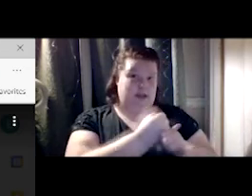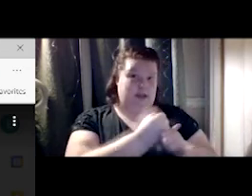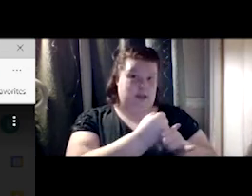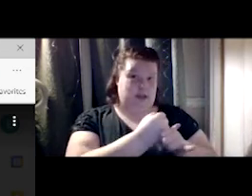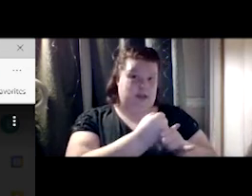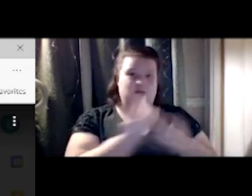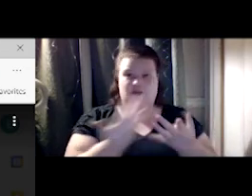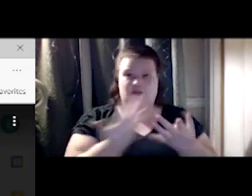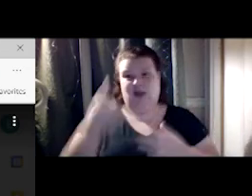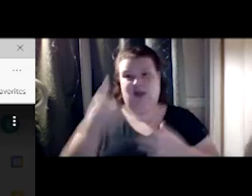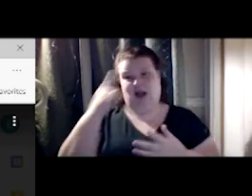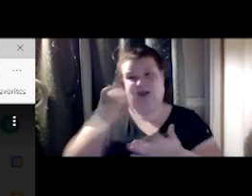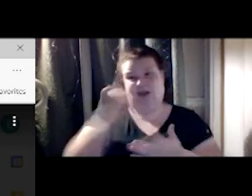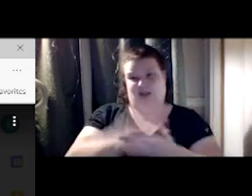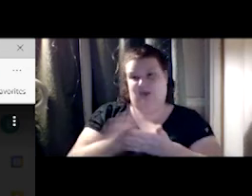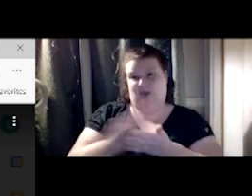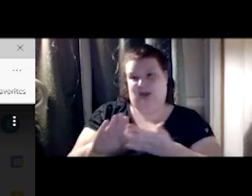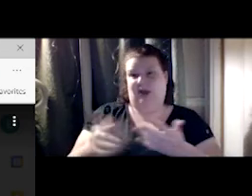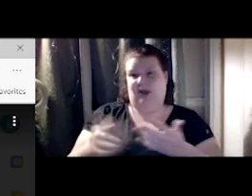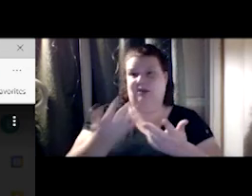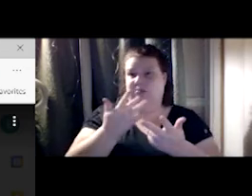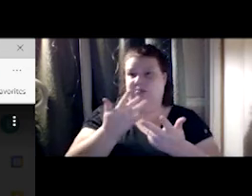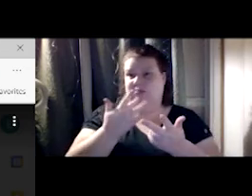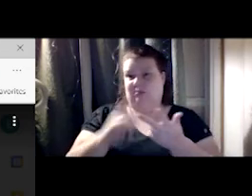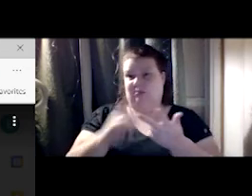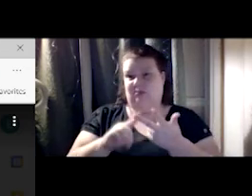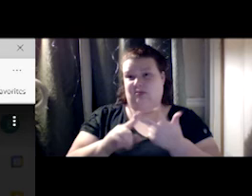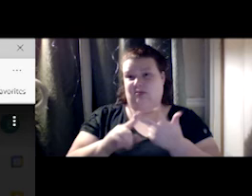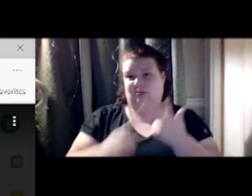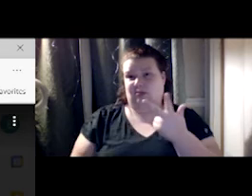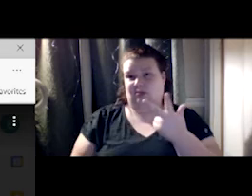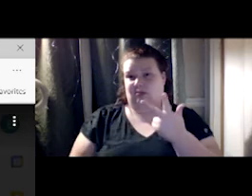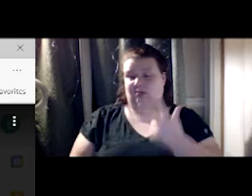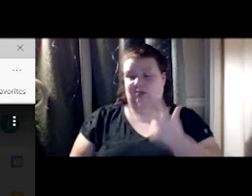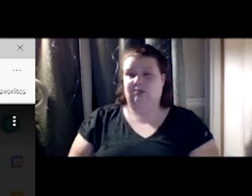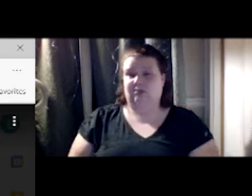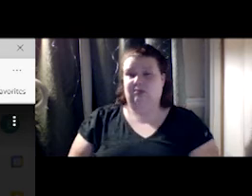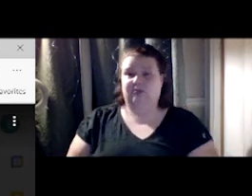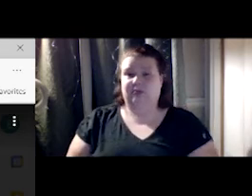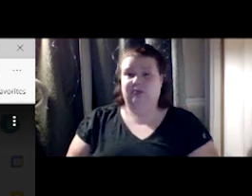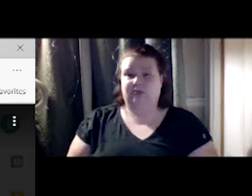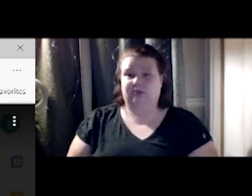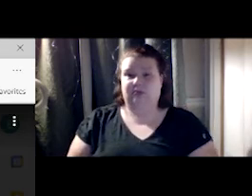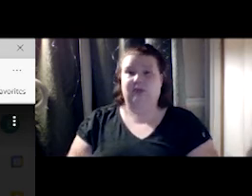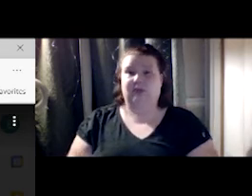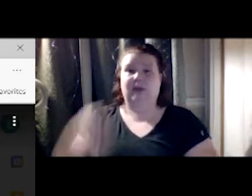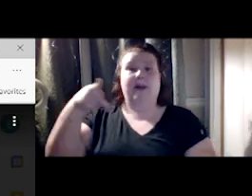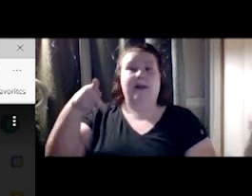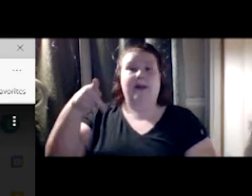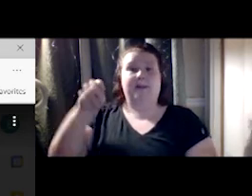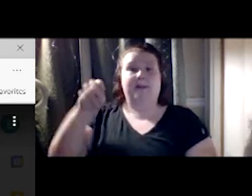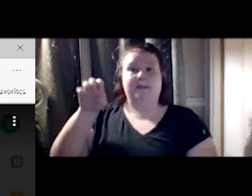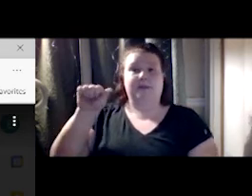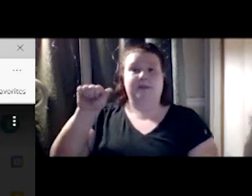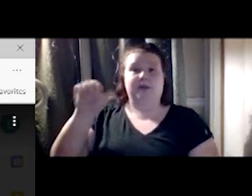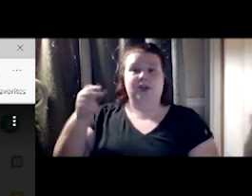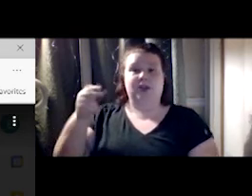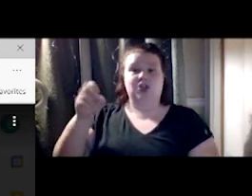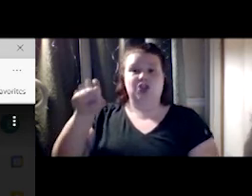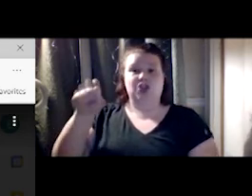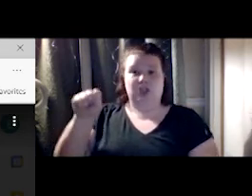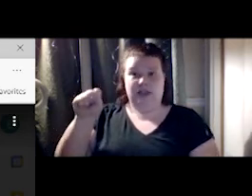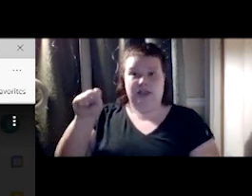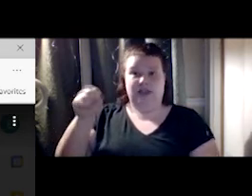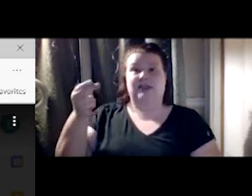in some of those other examples, I think that would be ideal. This is Peaches Henry. I